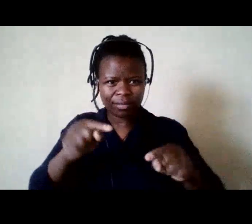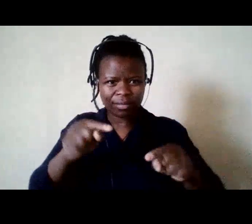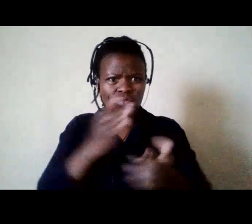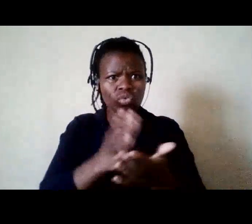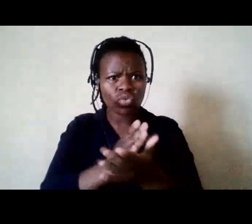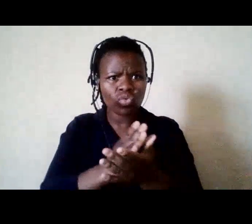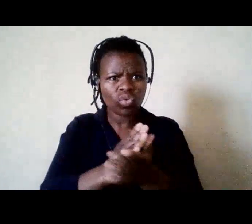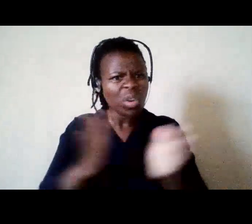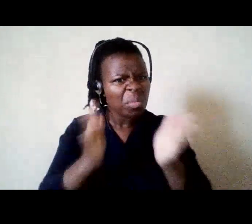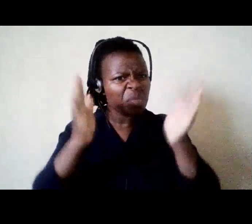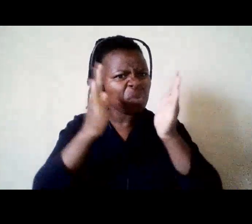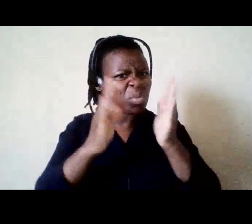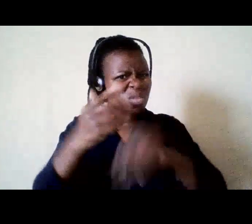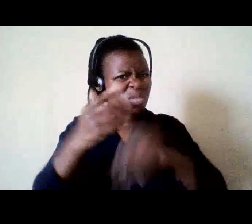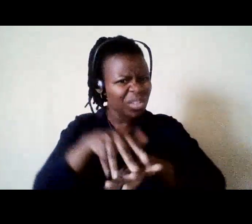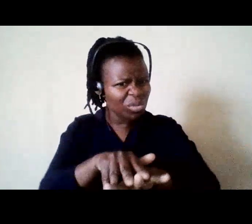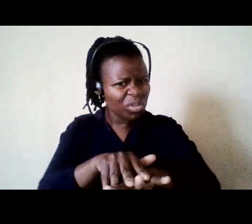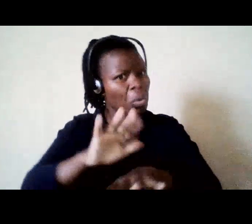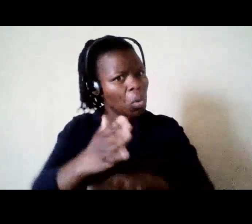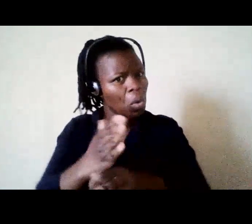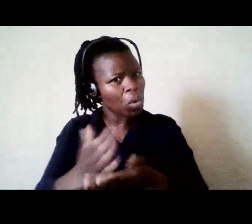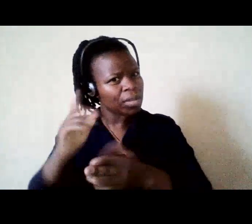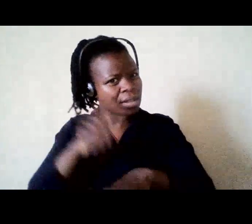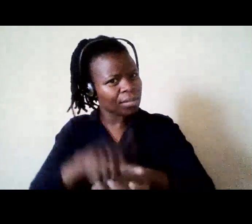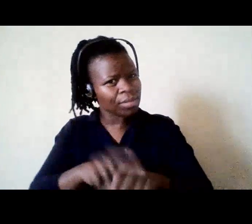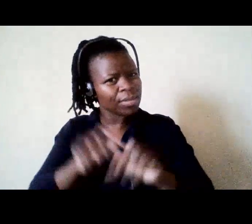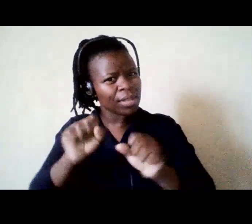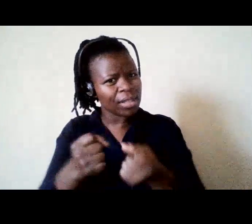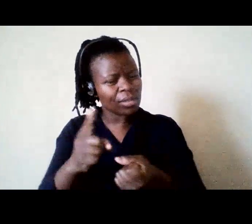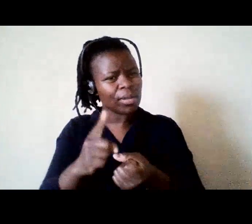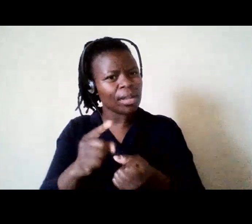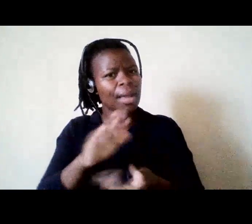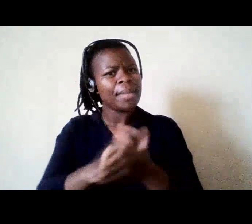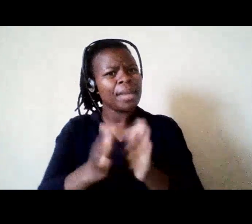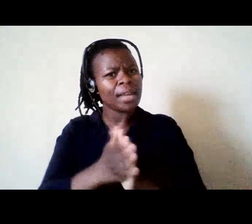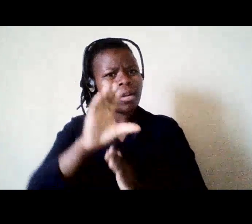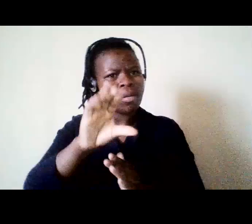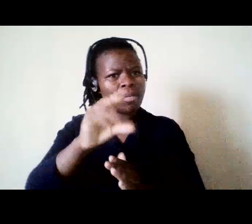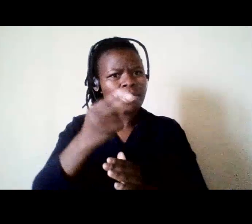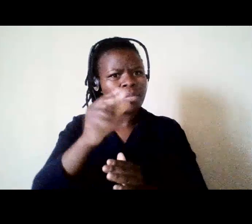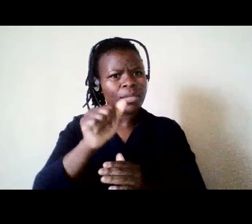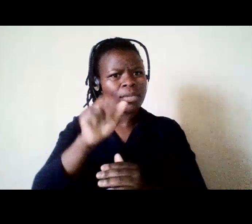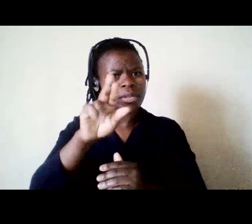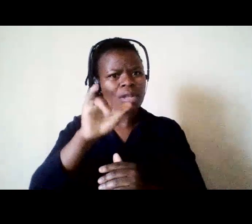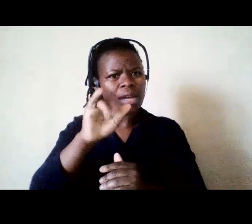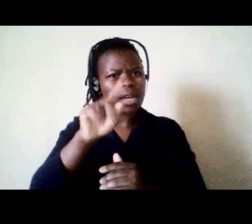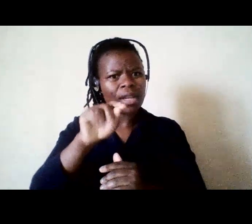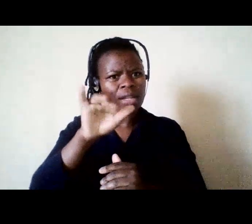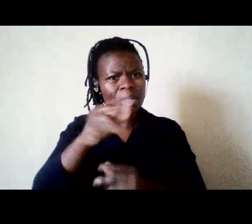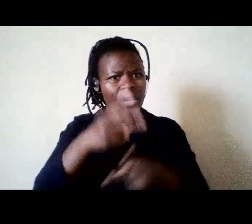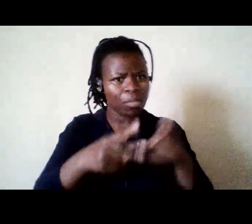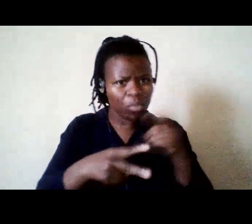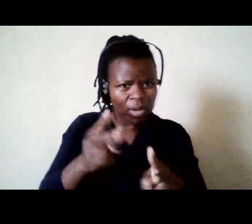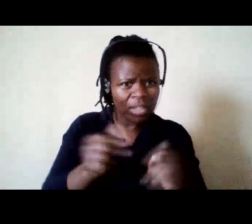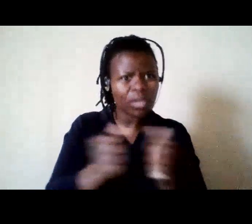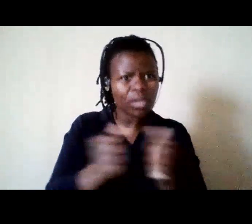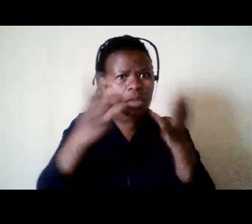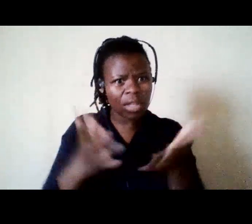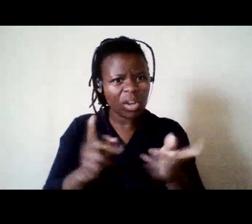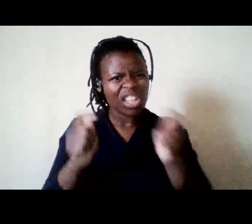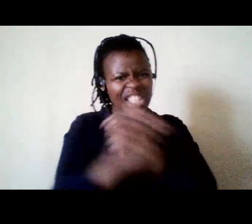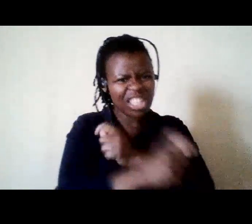do they sometimes operate more like charity projects that make society feel good without changing deeper